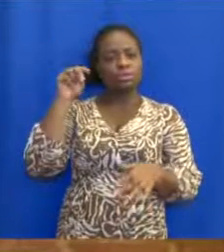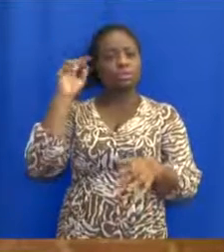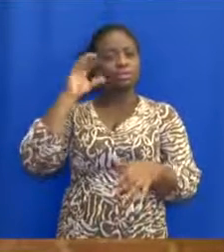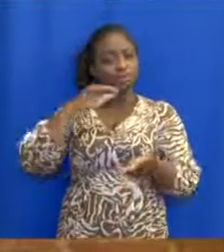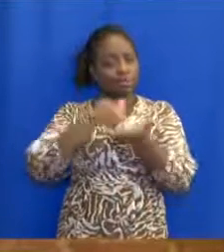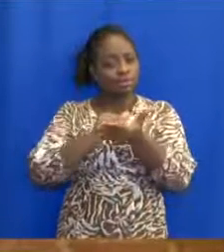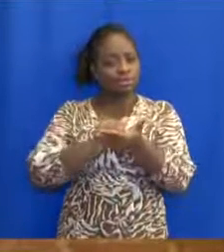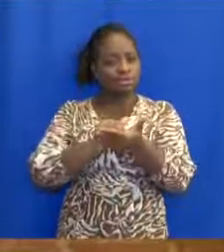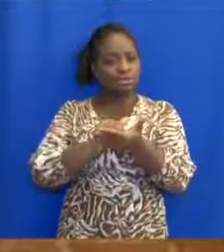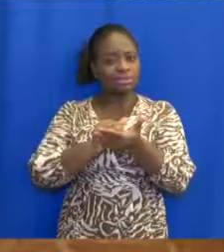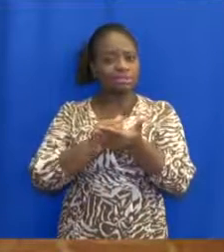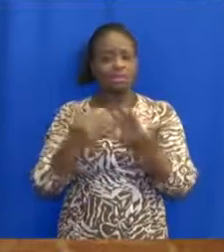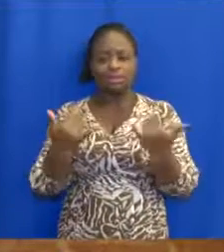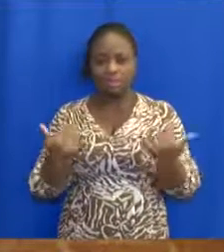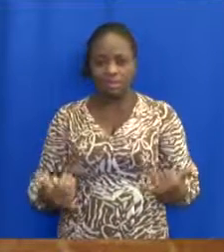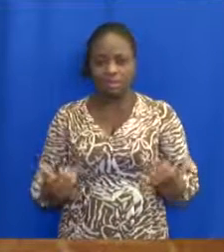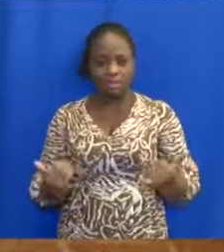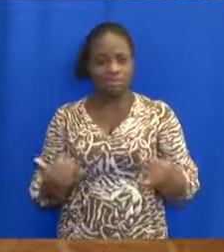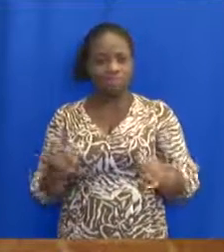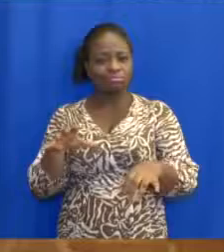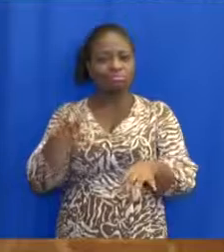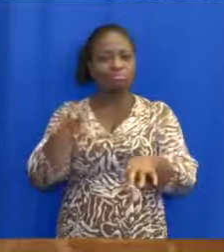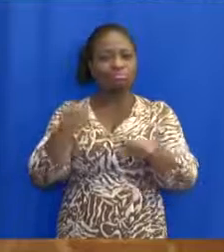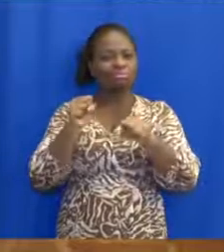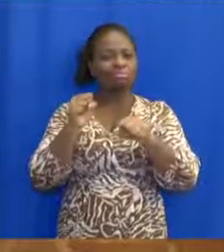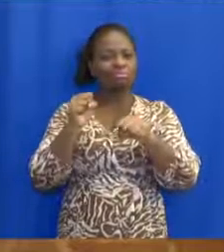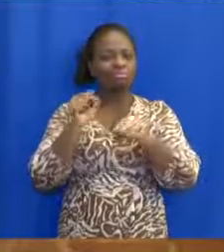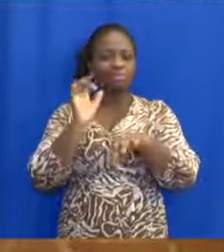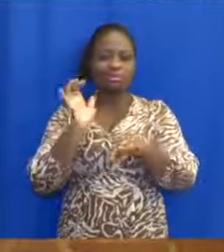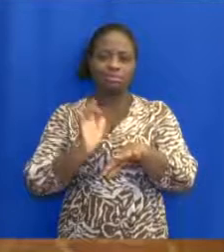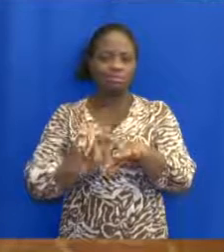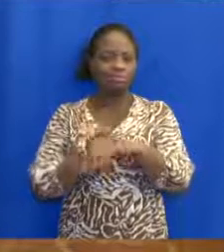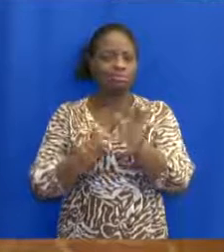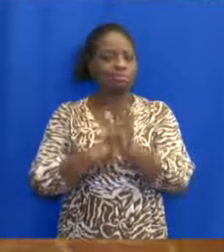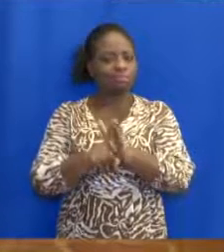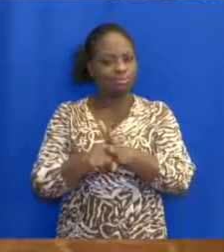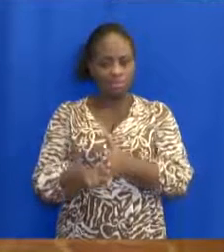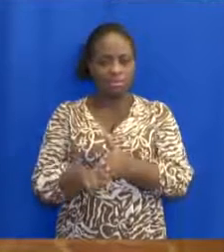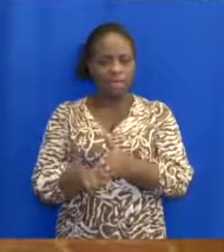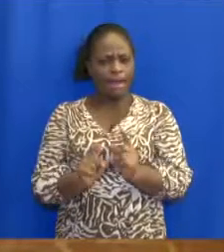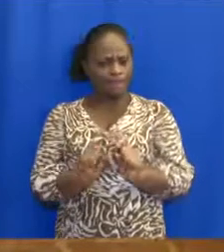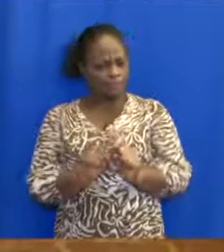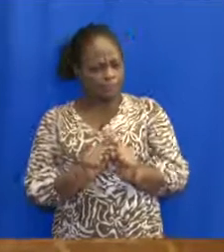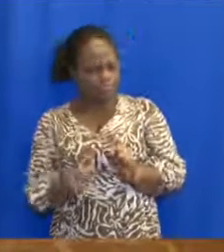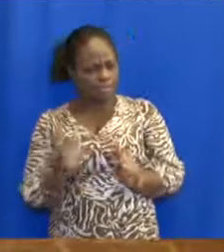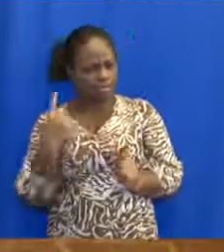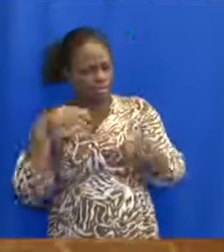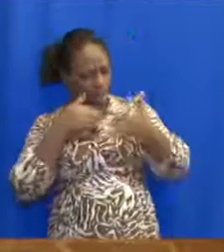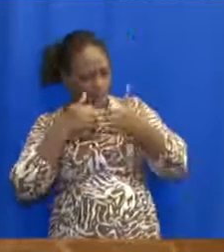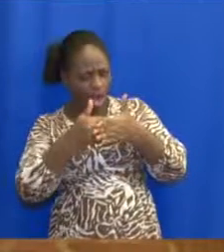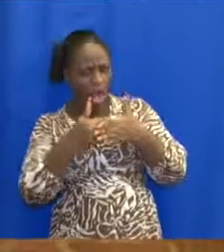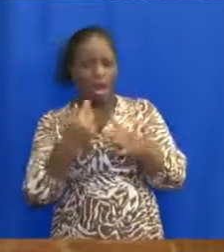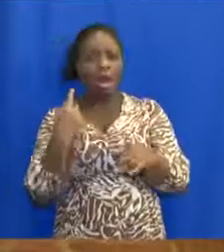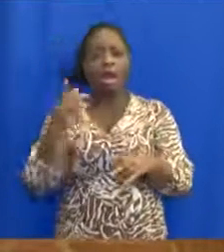32,969 people have so far contracted the virus. But a closer look at the data will